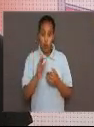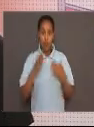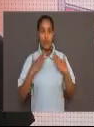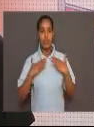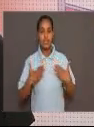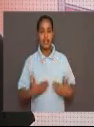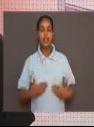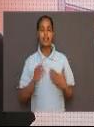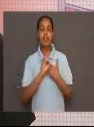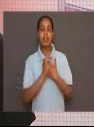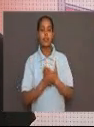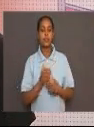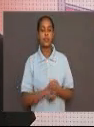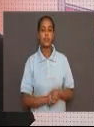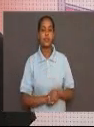physical state.